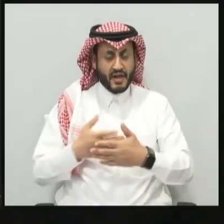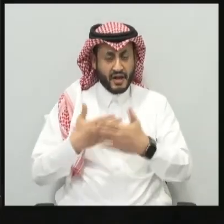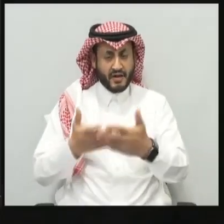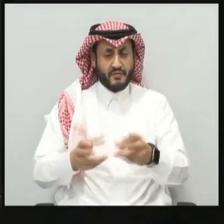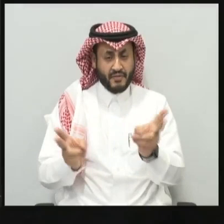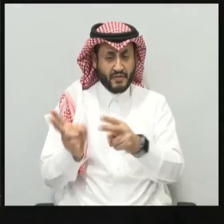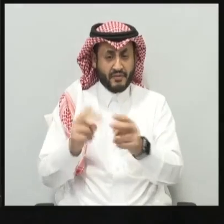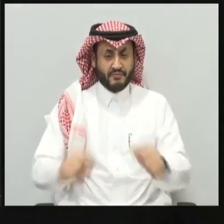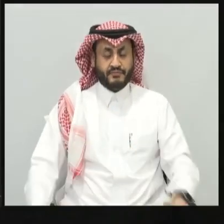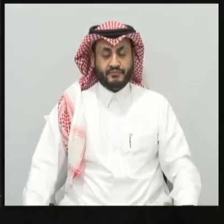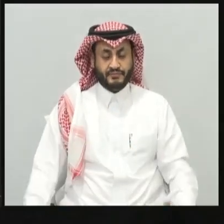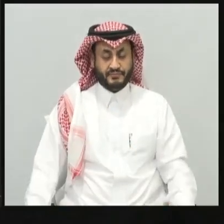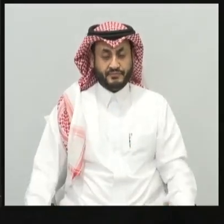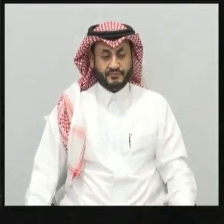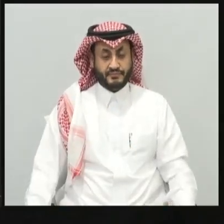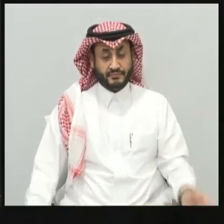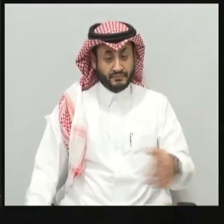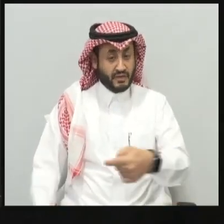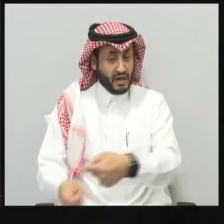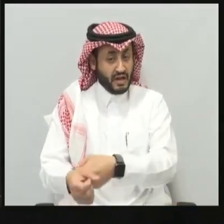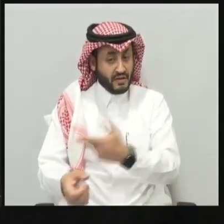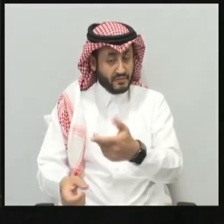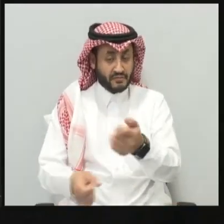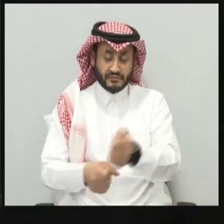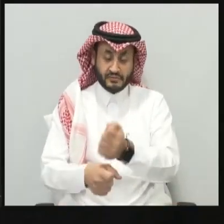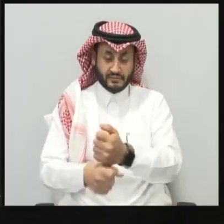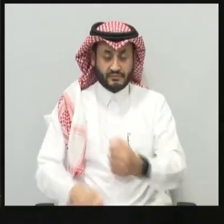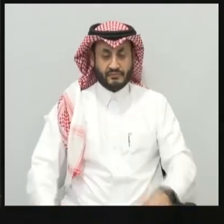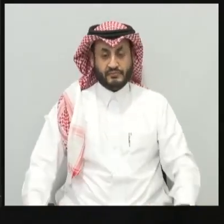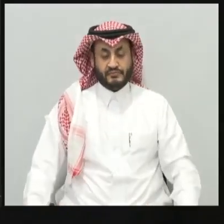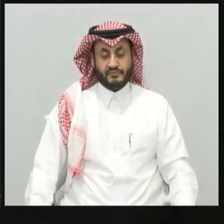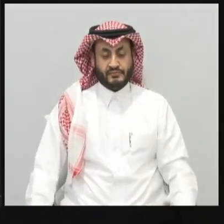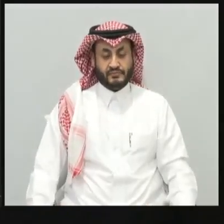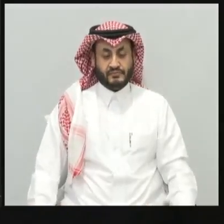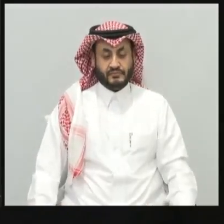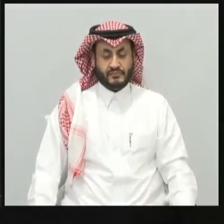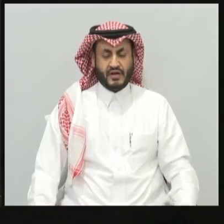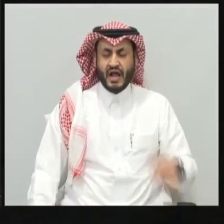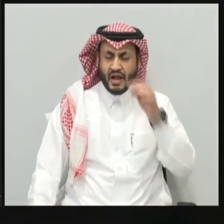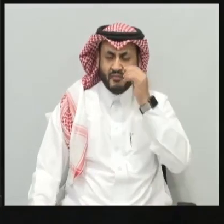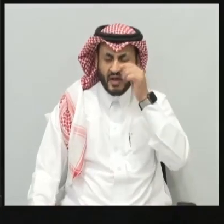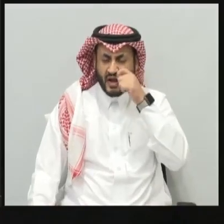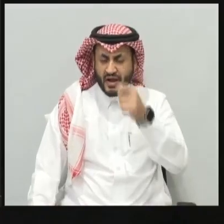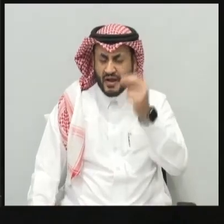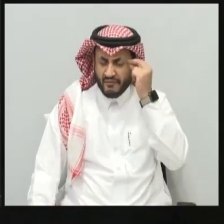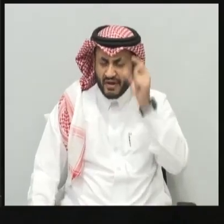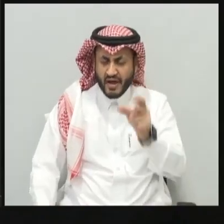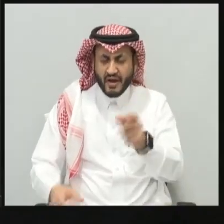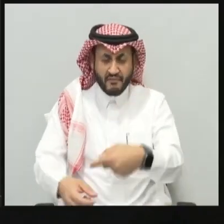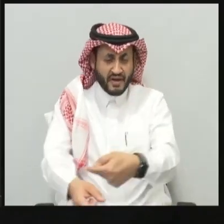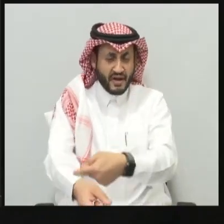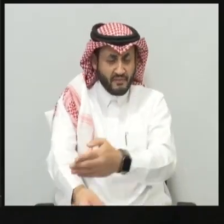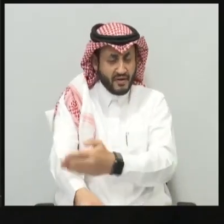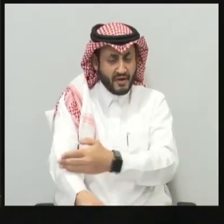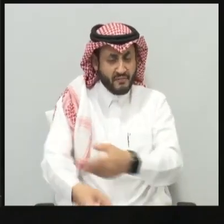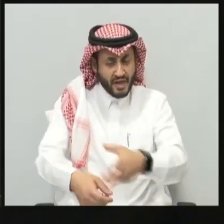clients. And what about doctor? What does he do? He diagnoses the patient and he